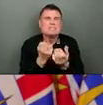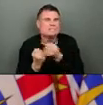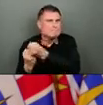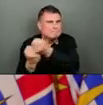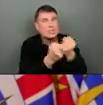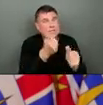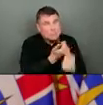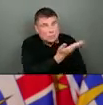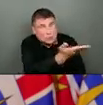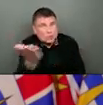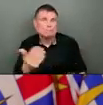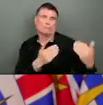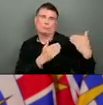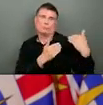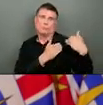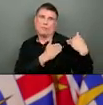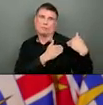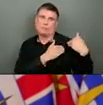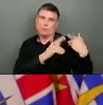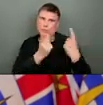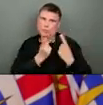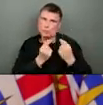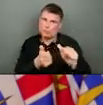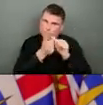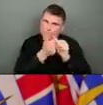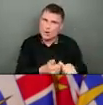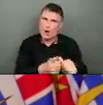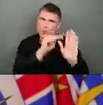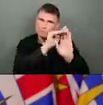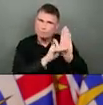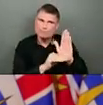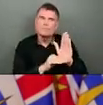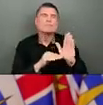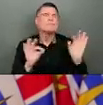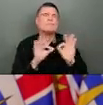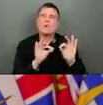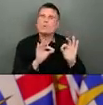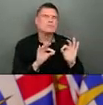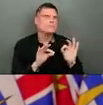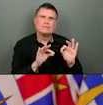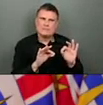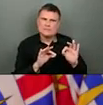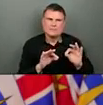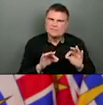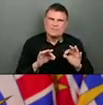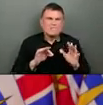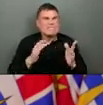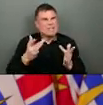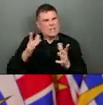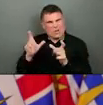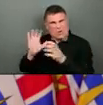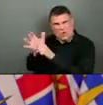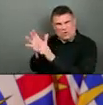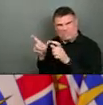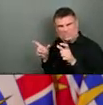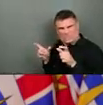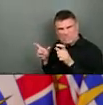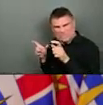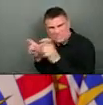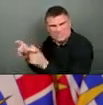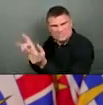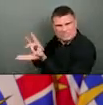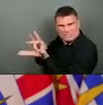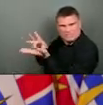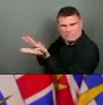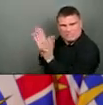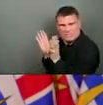put the pandemic behind us for good. We need to know that this virus is going to be here, but it's not